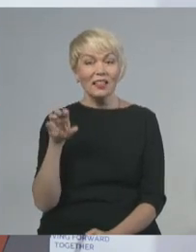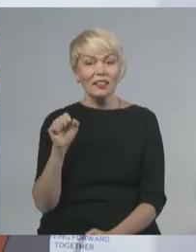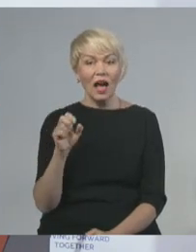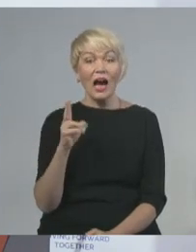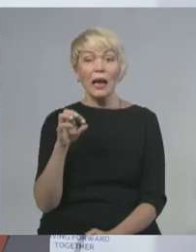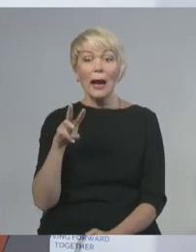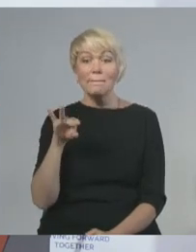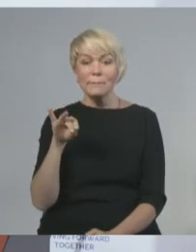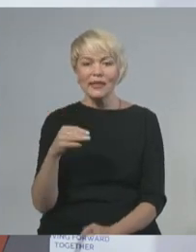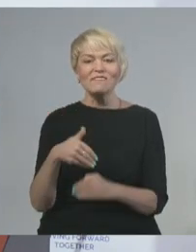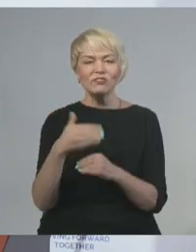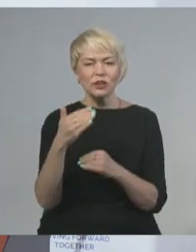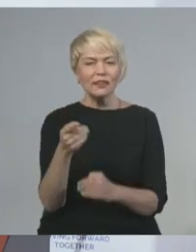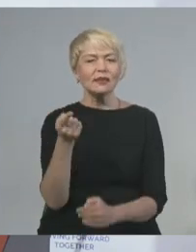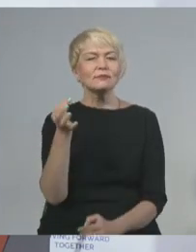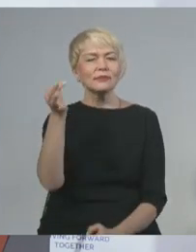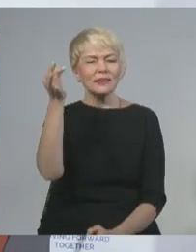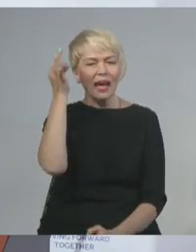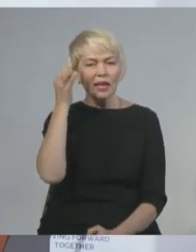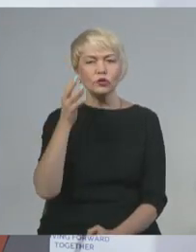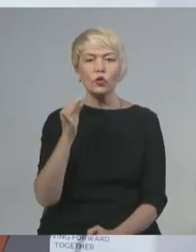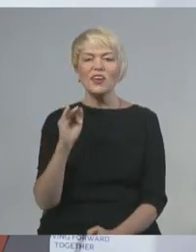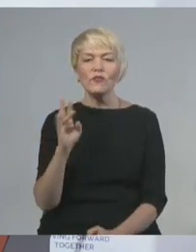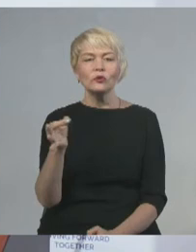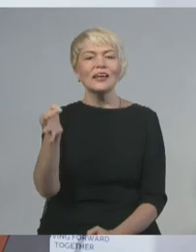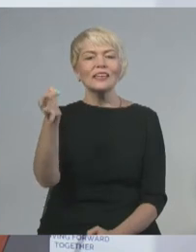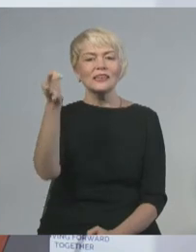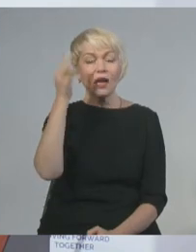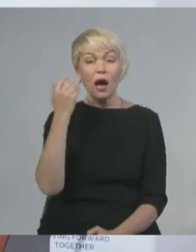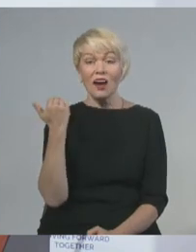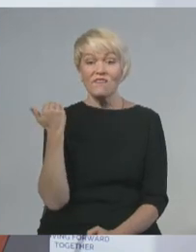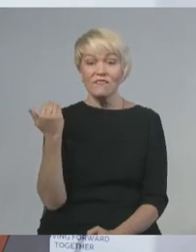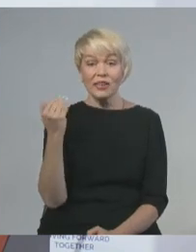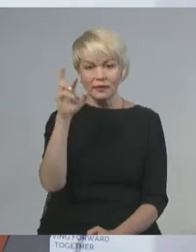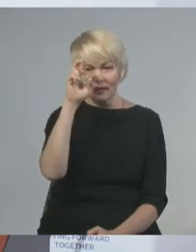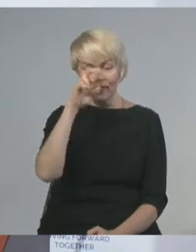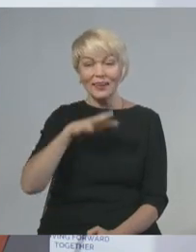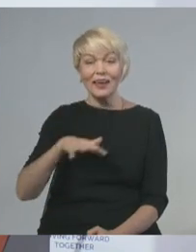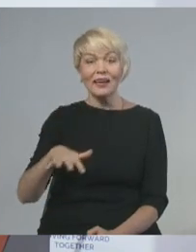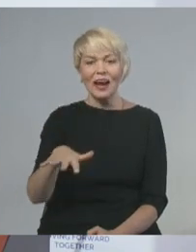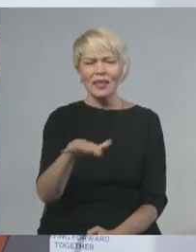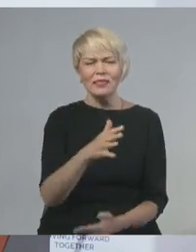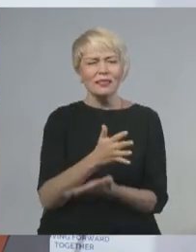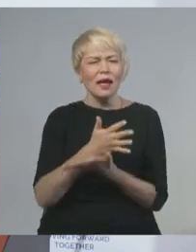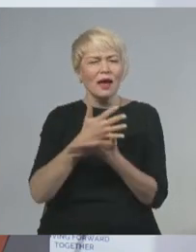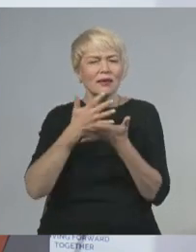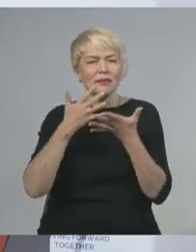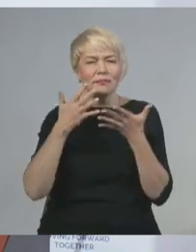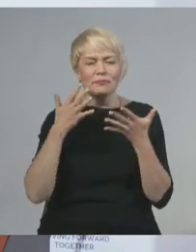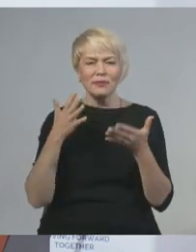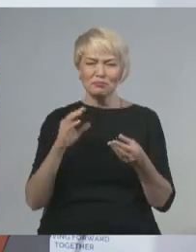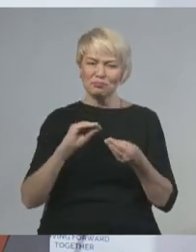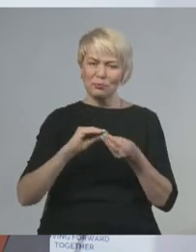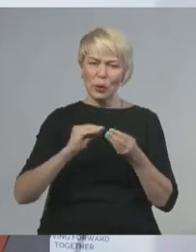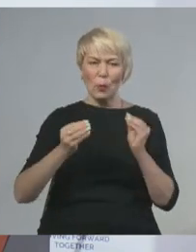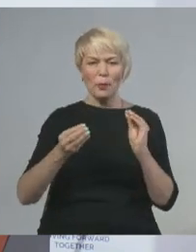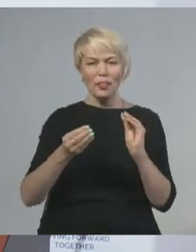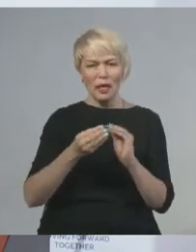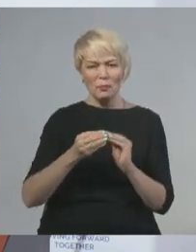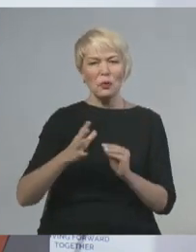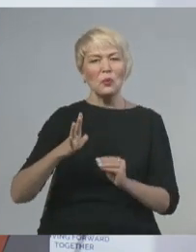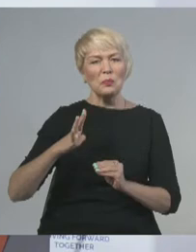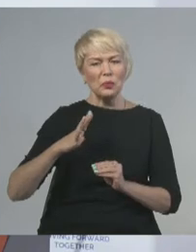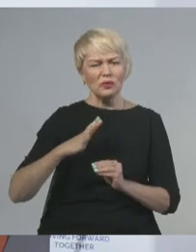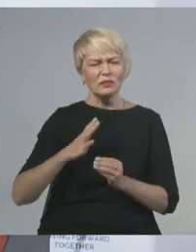and ivana mentioned that in their countries the biggest the biggest problem was with premier you're